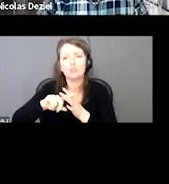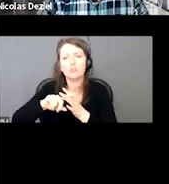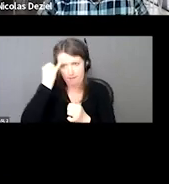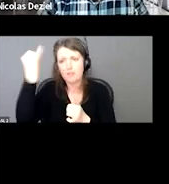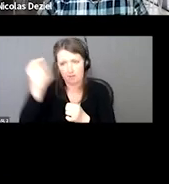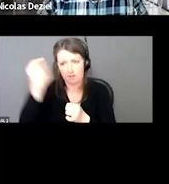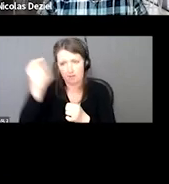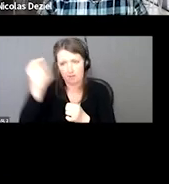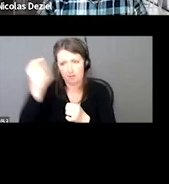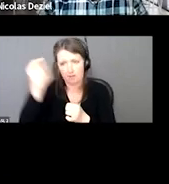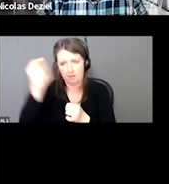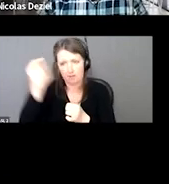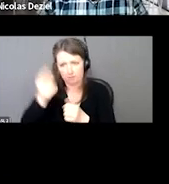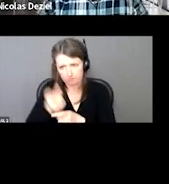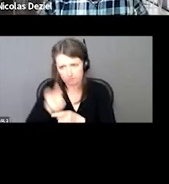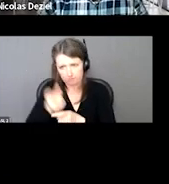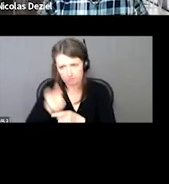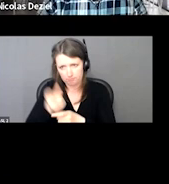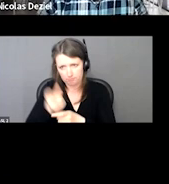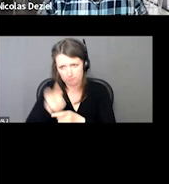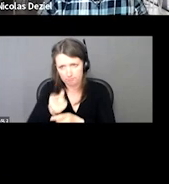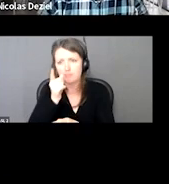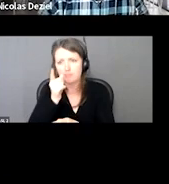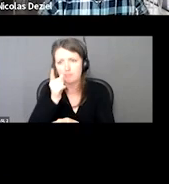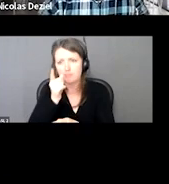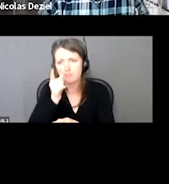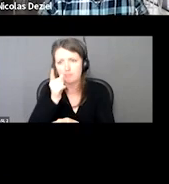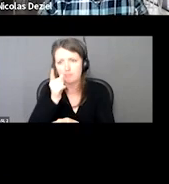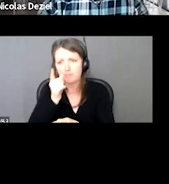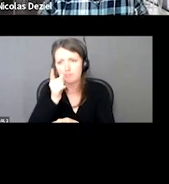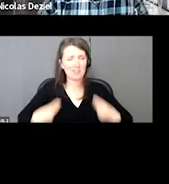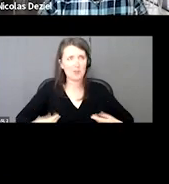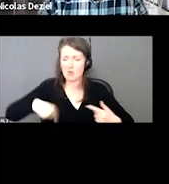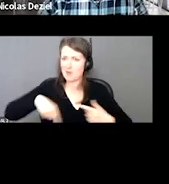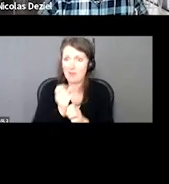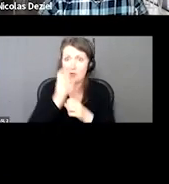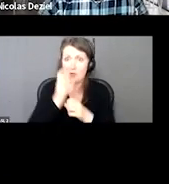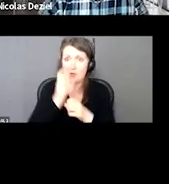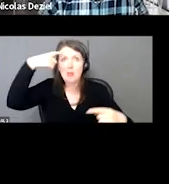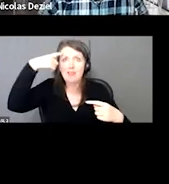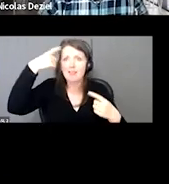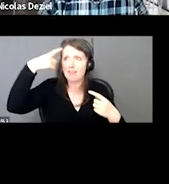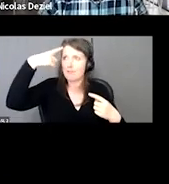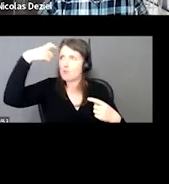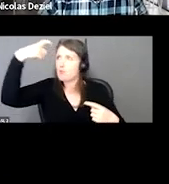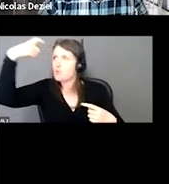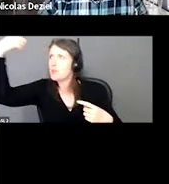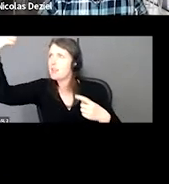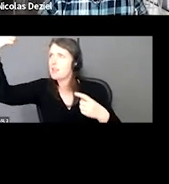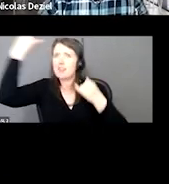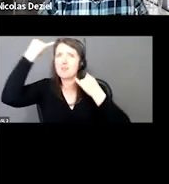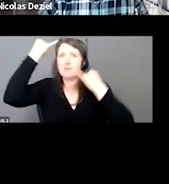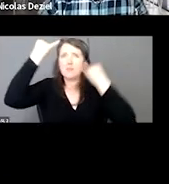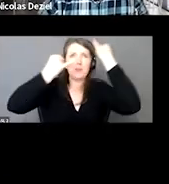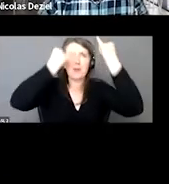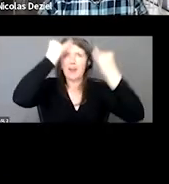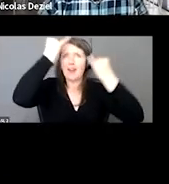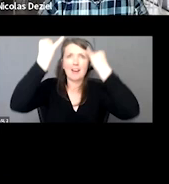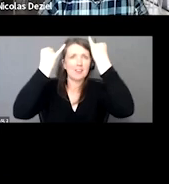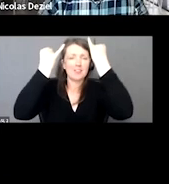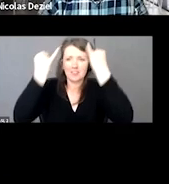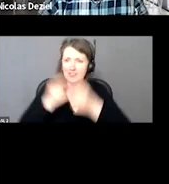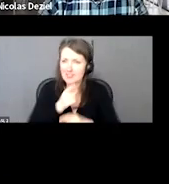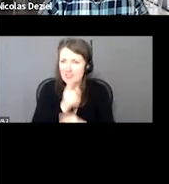we're designed, right? We're designed to think, we're designed to dream, we're designed to imagine things, right? So this is the basis